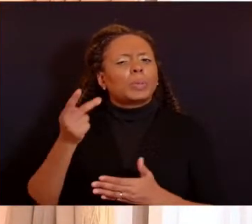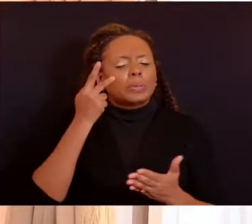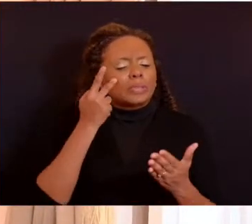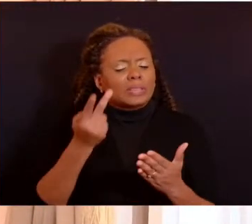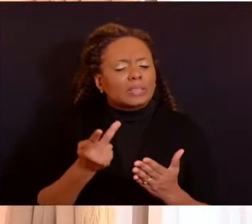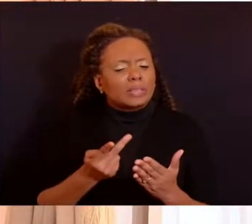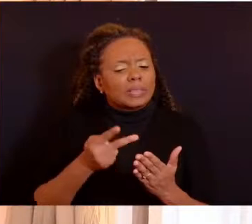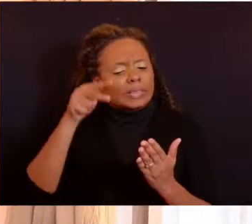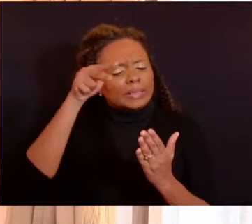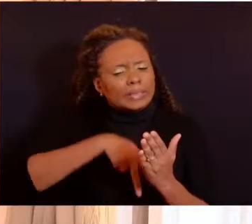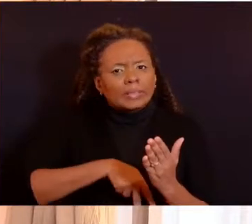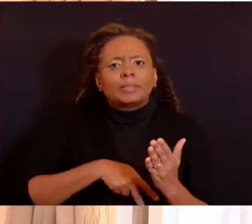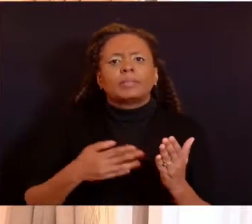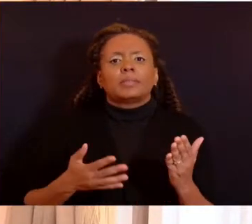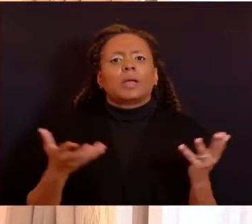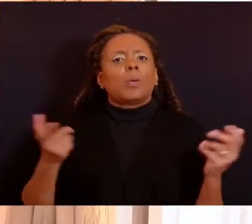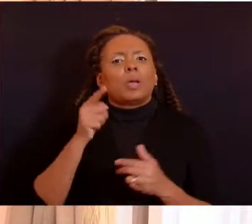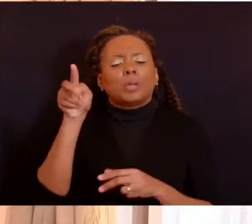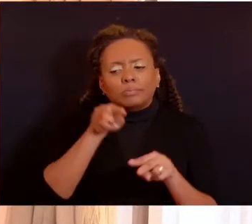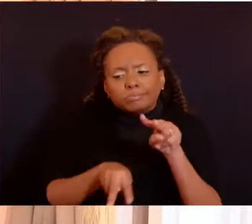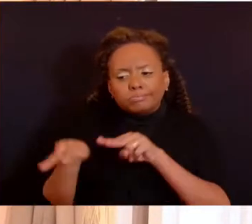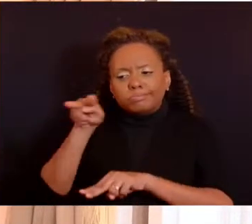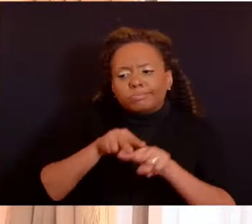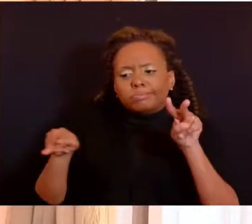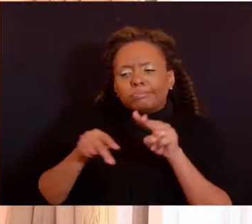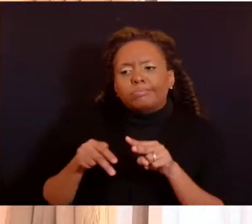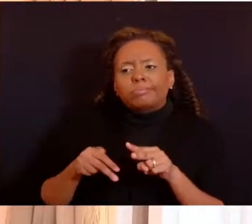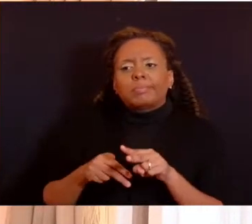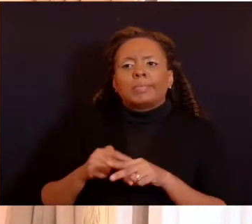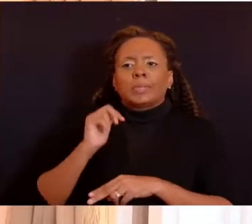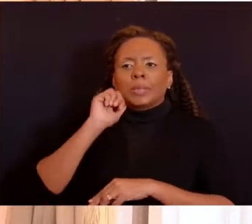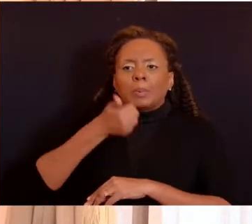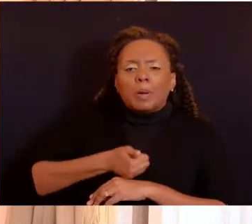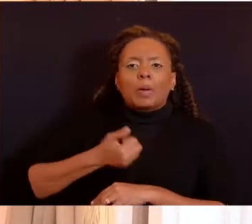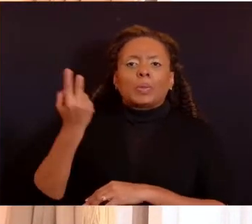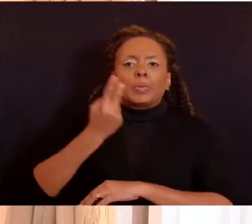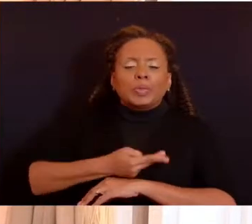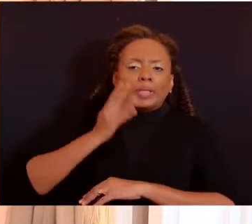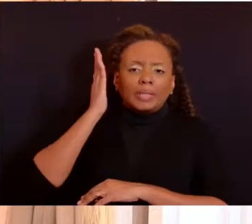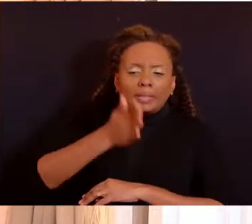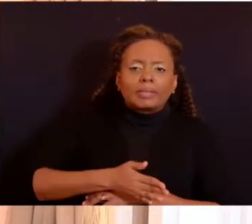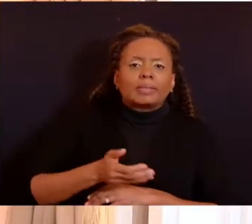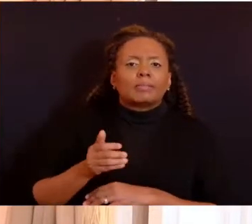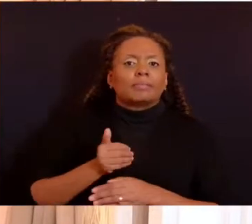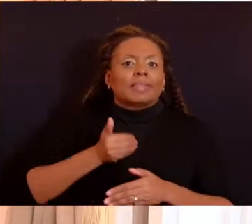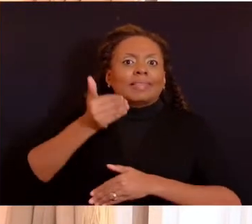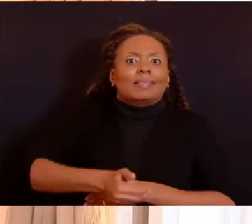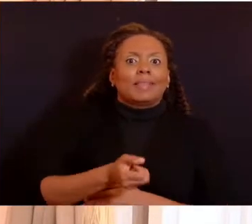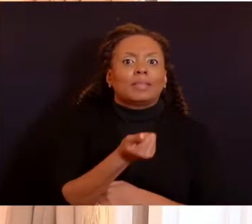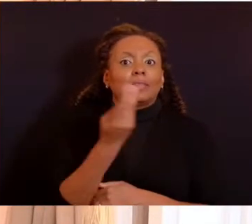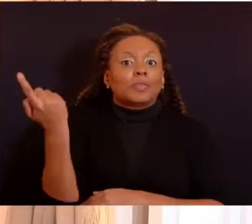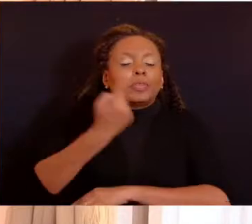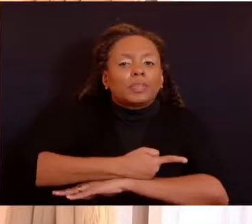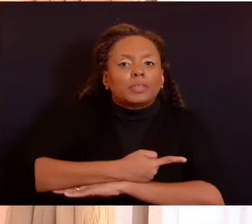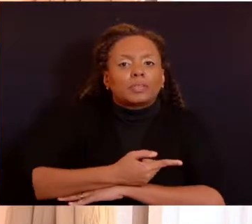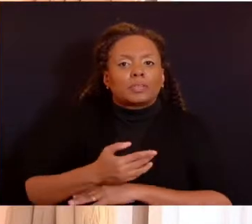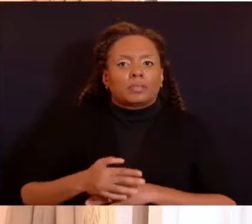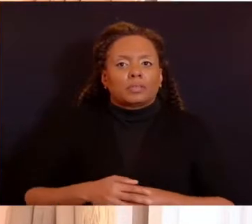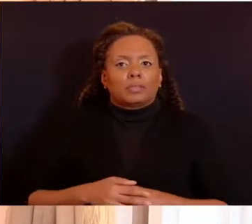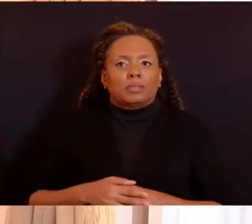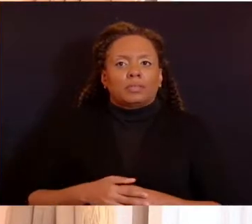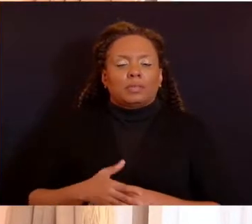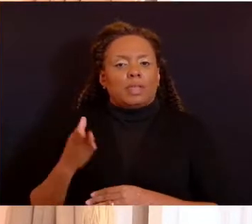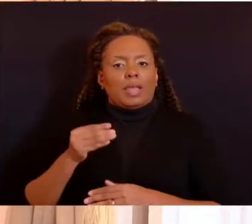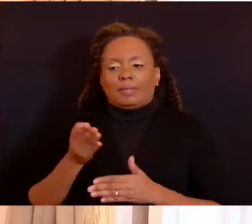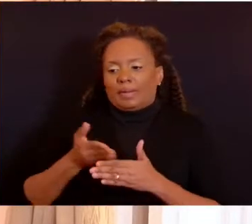be monitoring over the next few days and over the between now and the end of